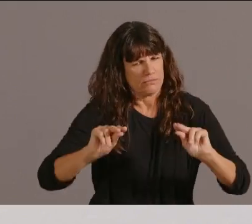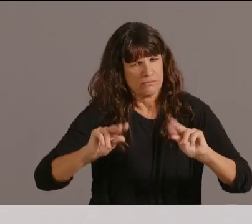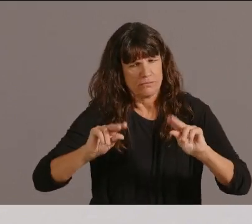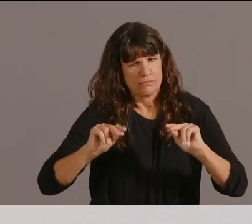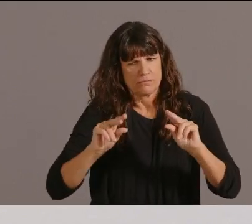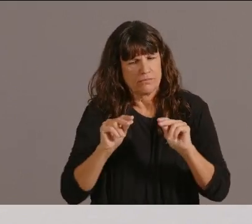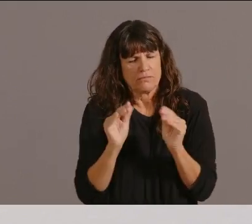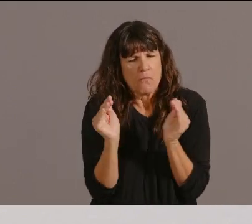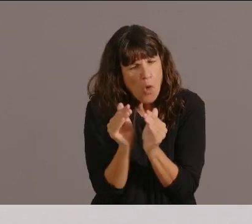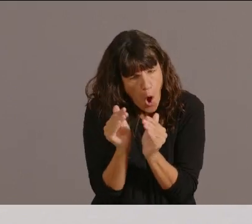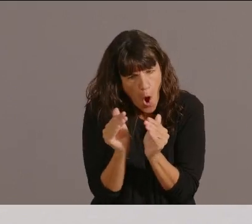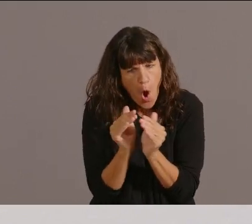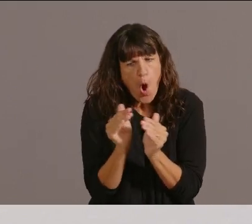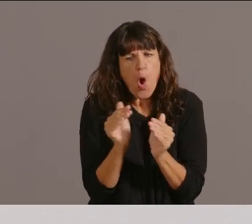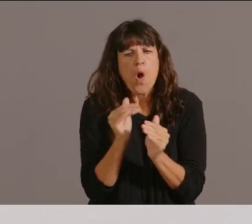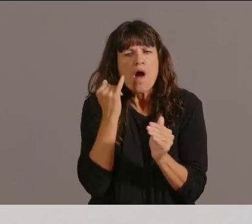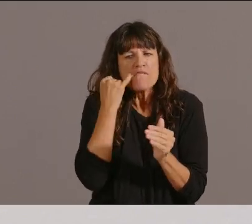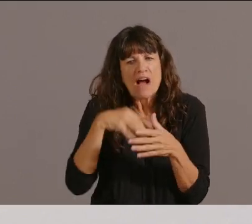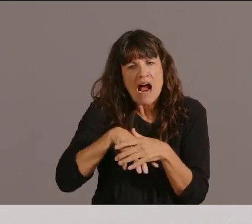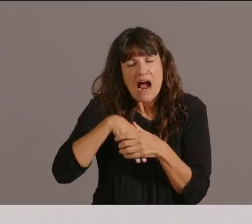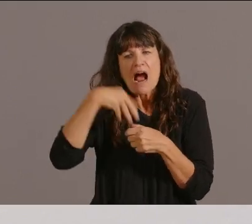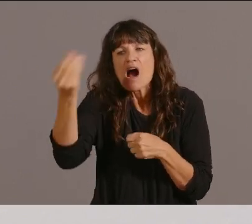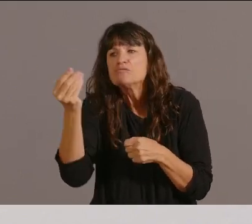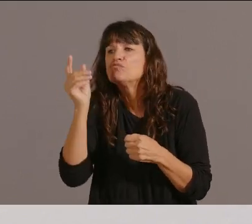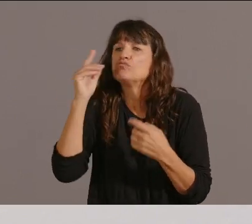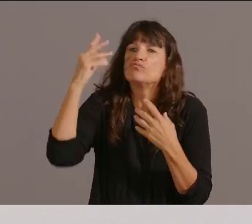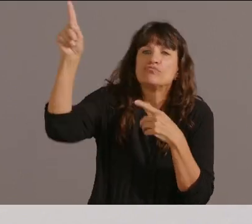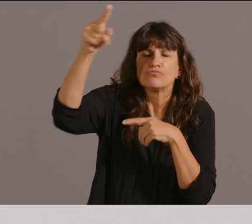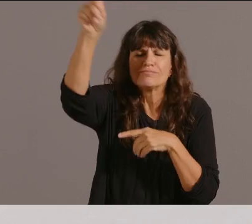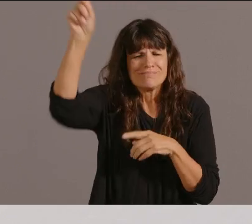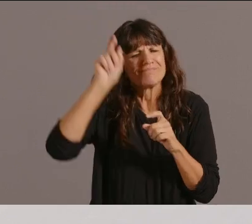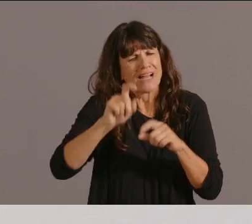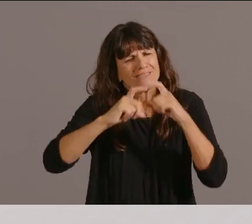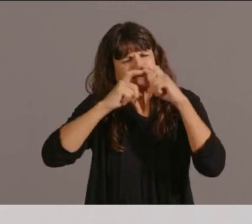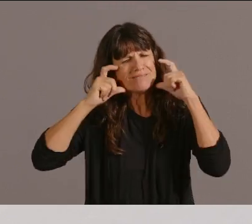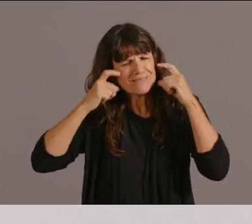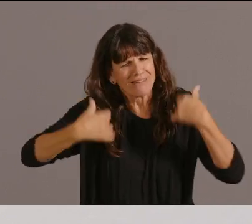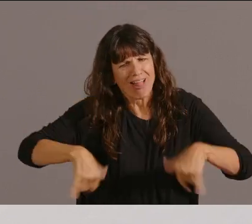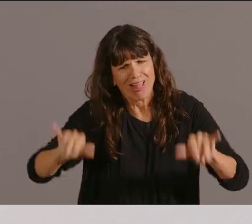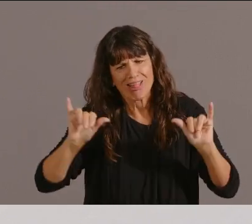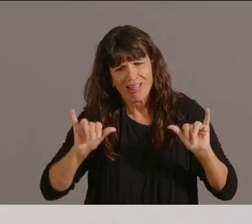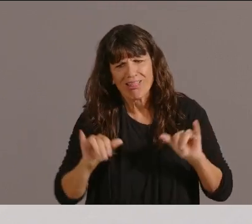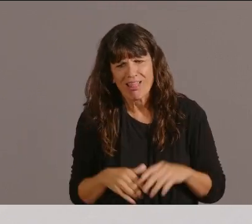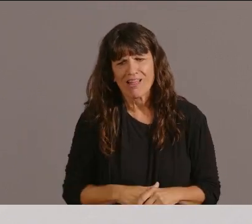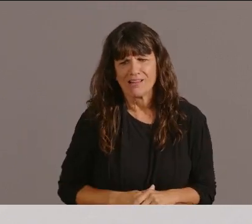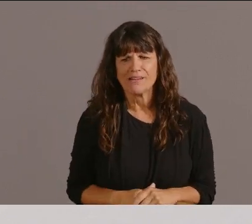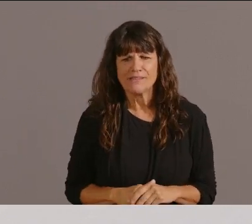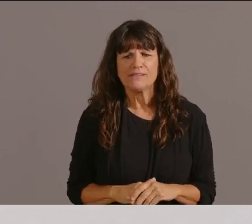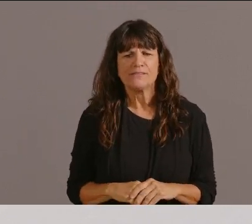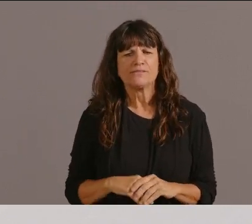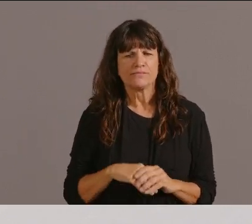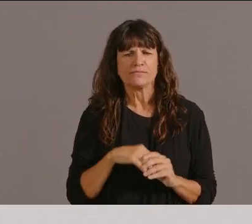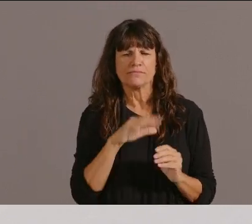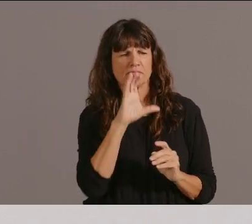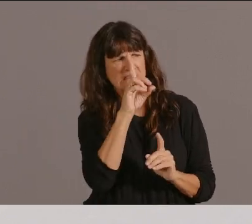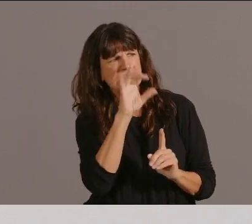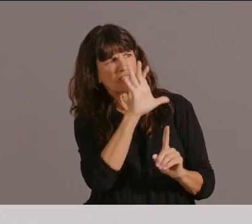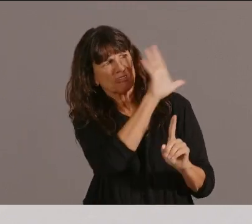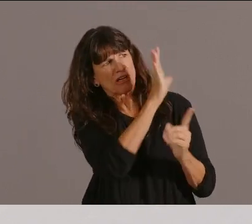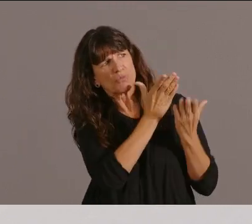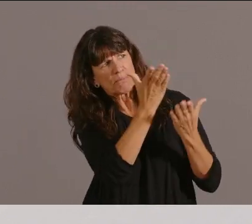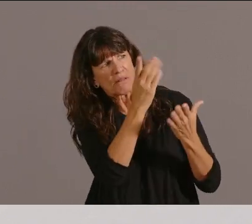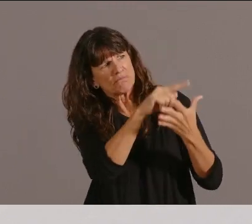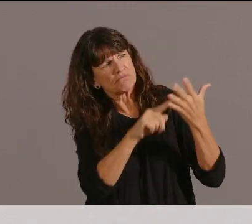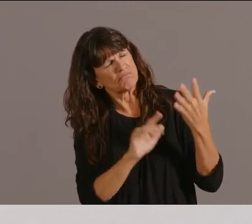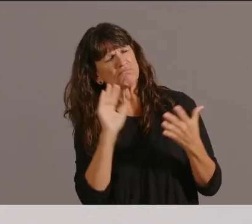But we thought the recommendations were well thought out based on the information that we have right now. Okay, that leads to the